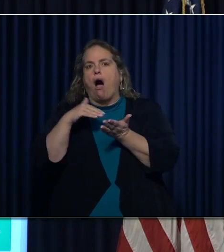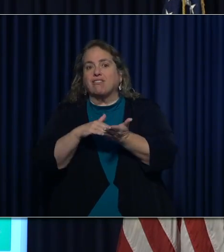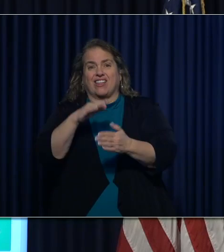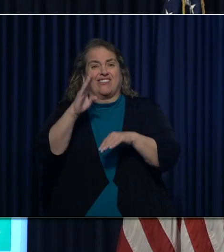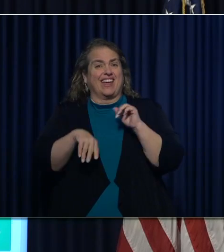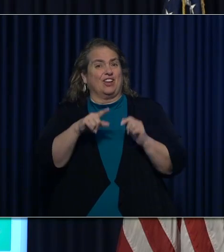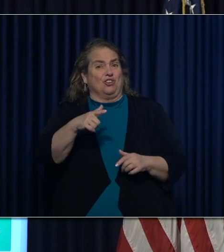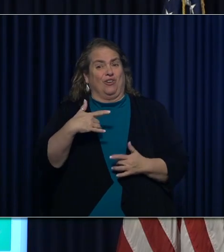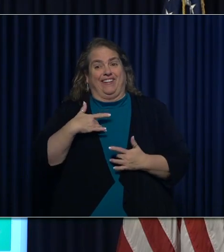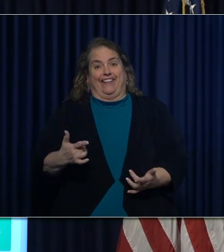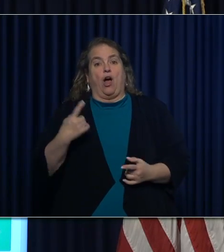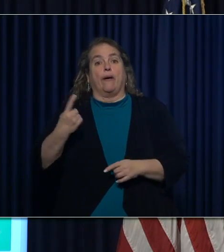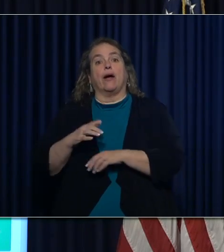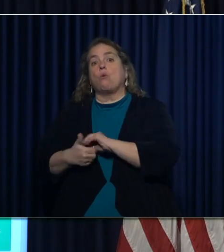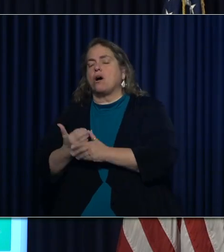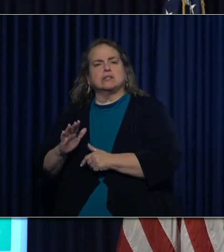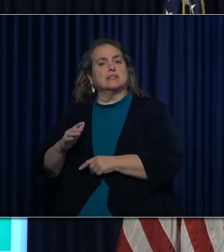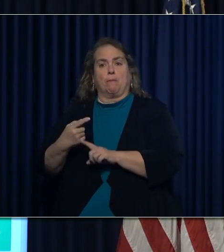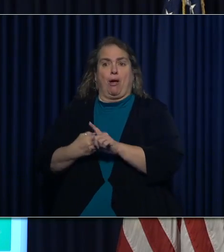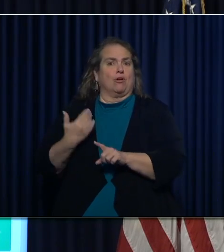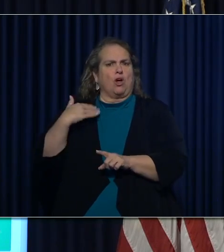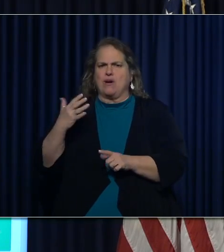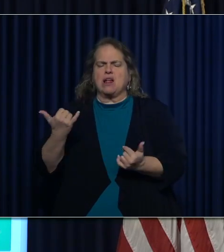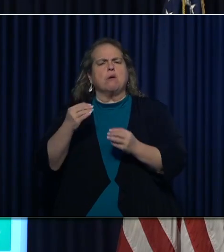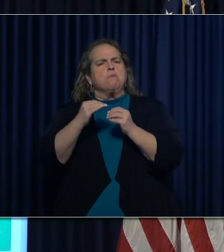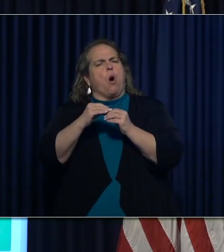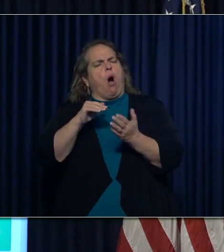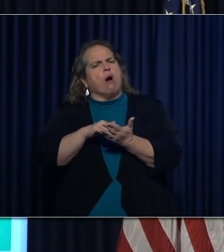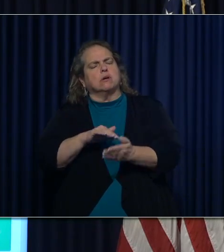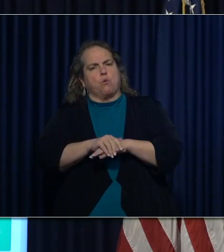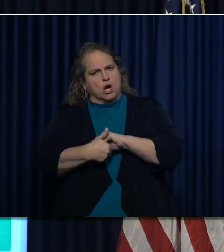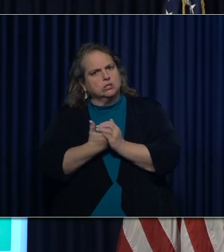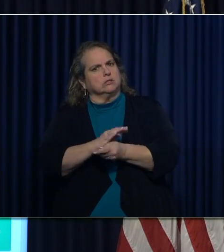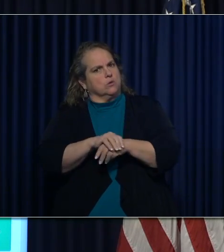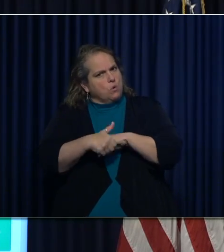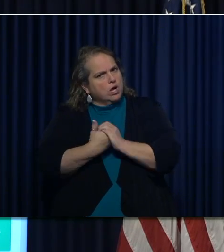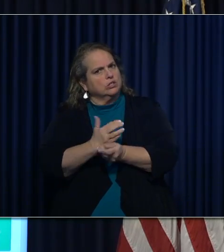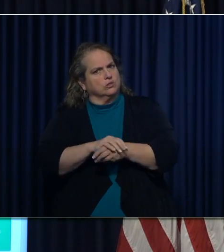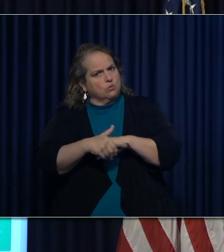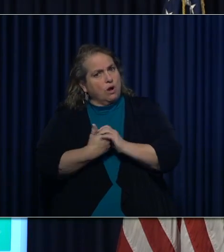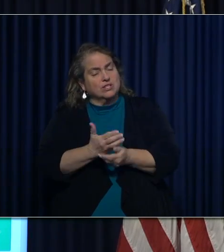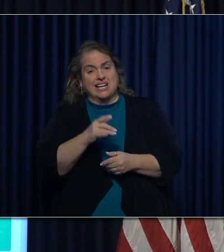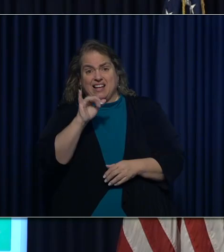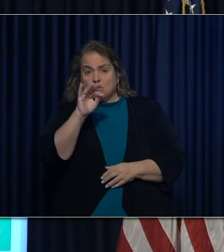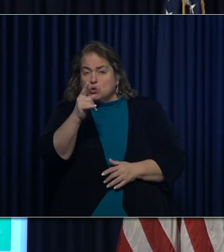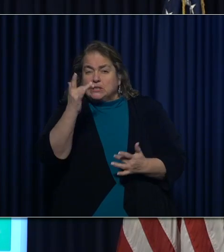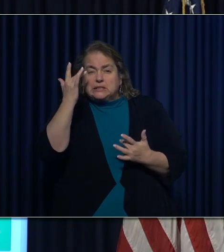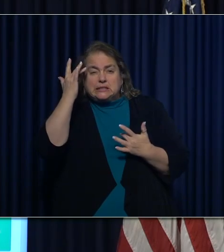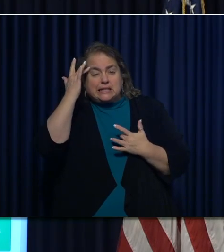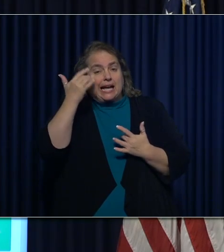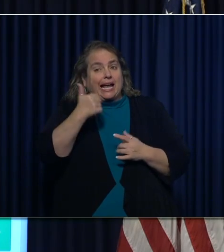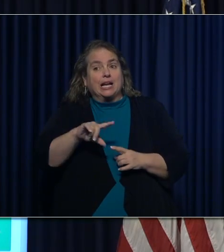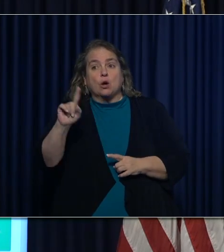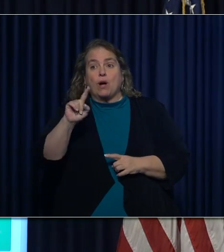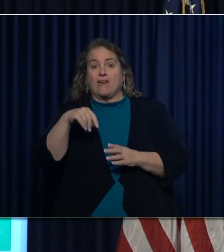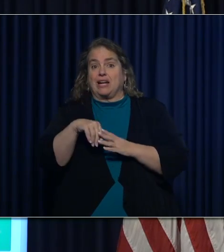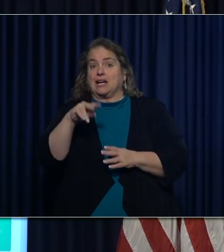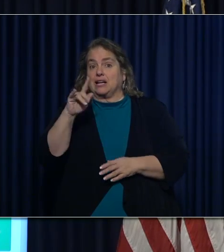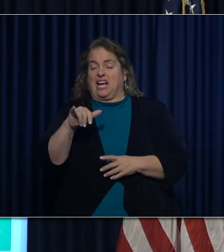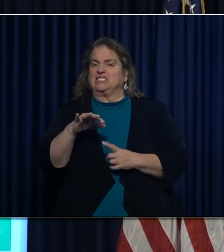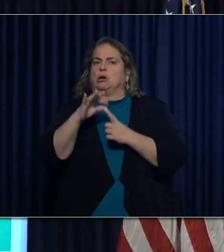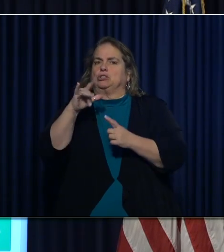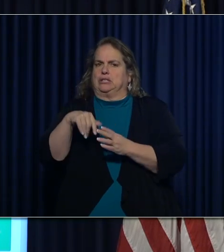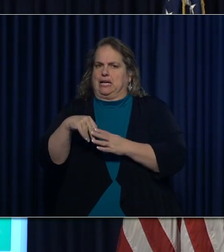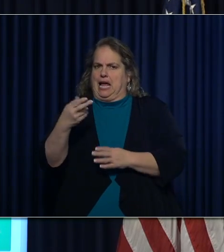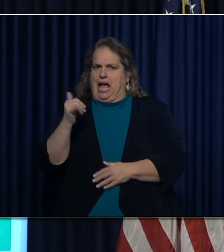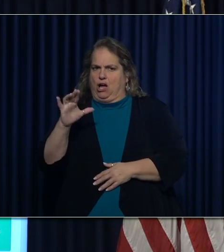than you might have a month ago, and making sure that if you are sick anywhere in Kentucky, but especially in Harrison